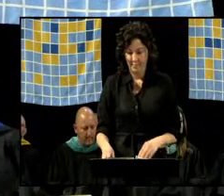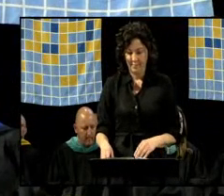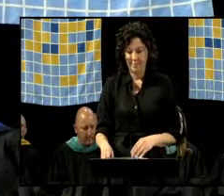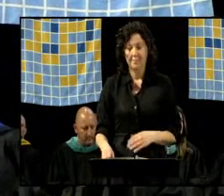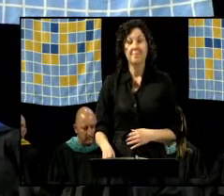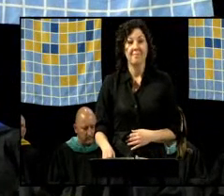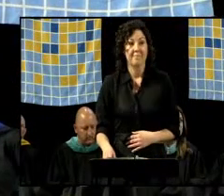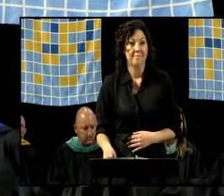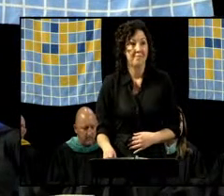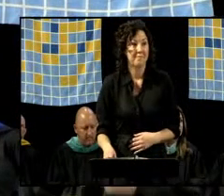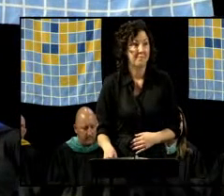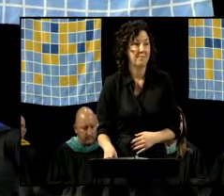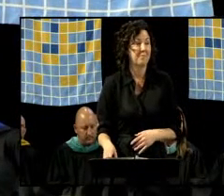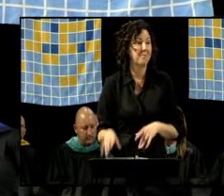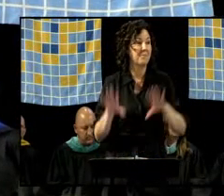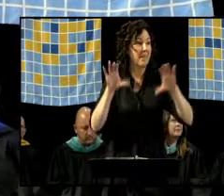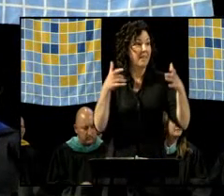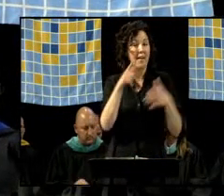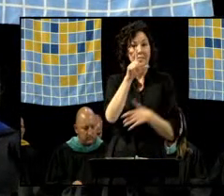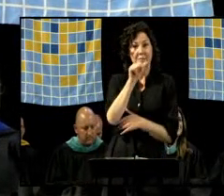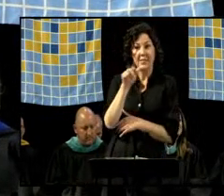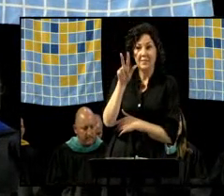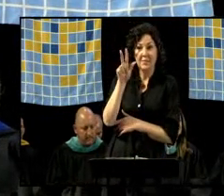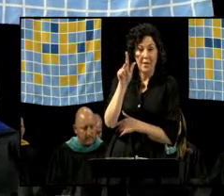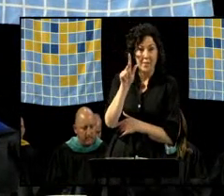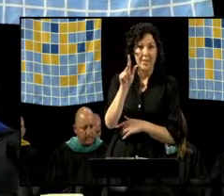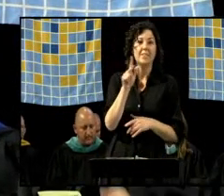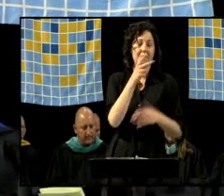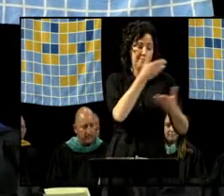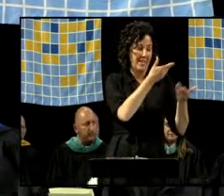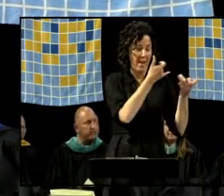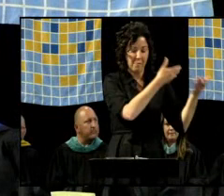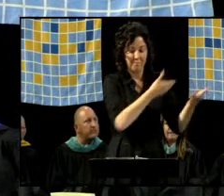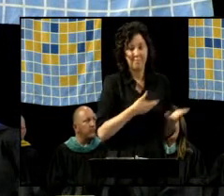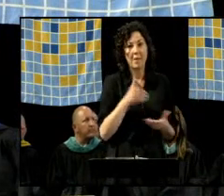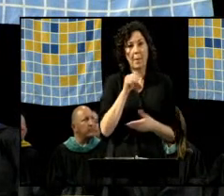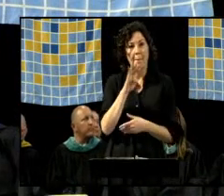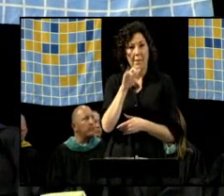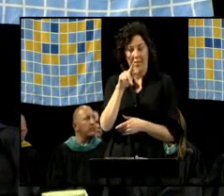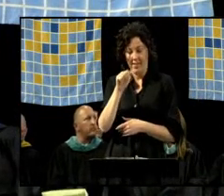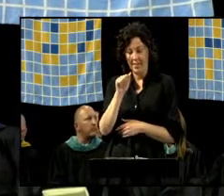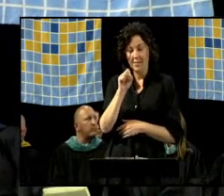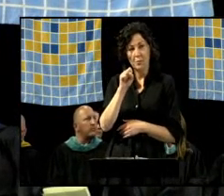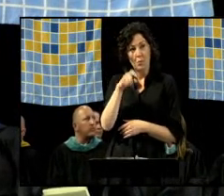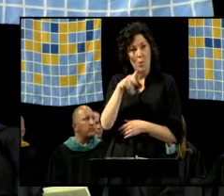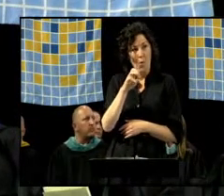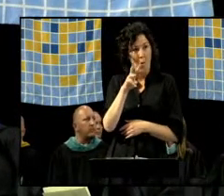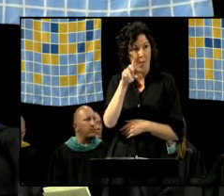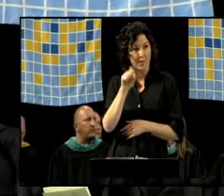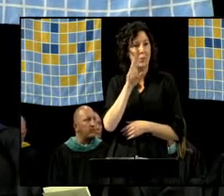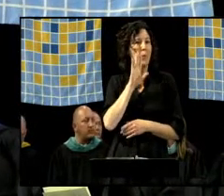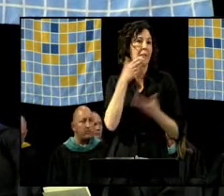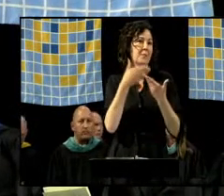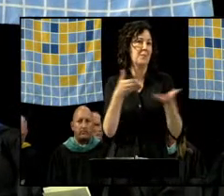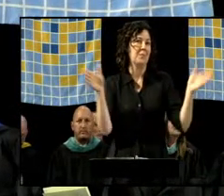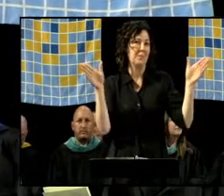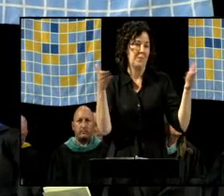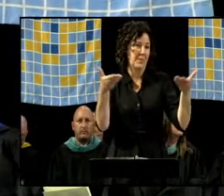On behalf of the class of 2023, Amelia Sprawl, Student Body President, will offer welcoming